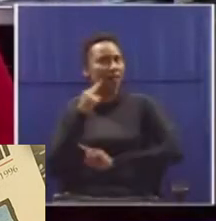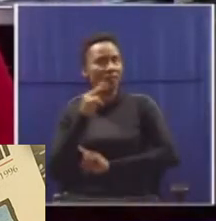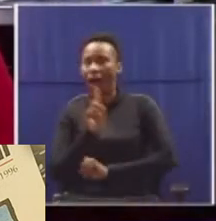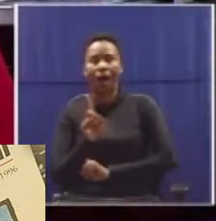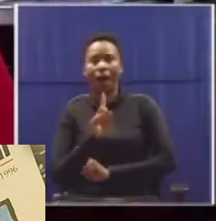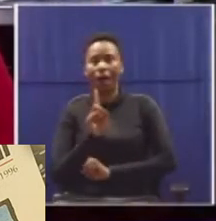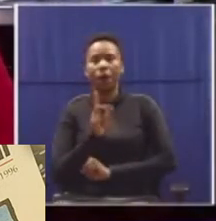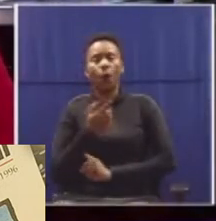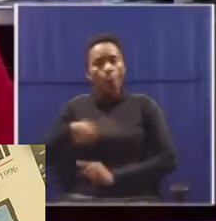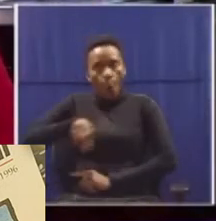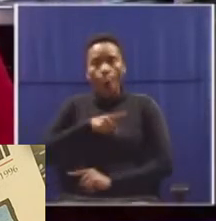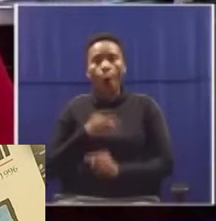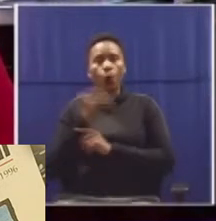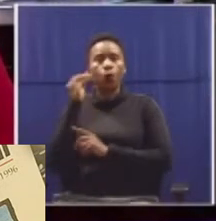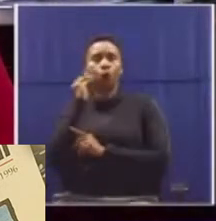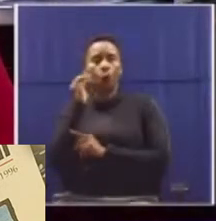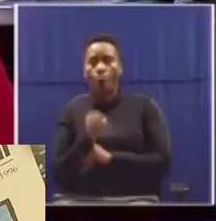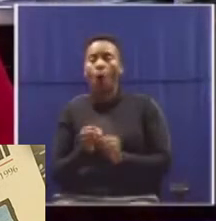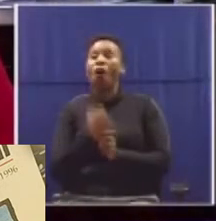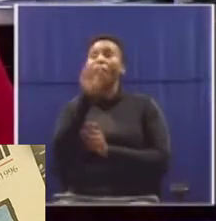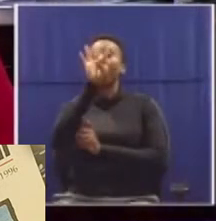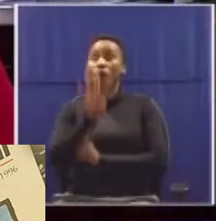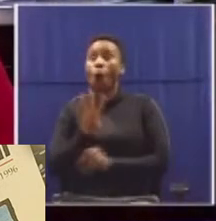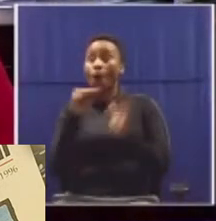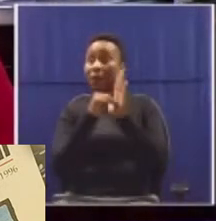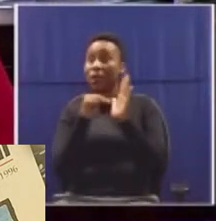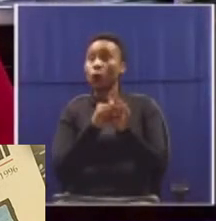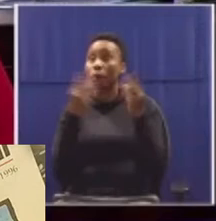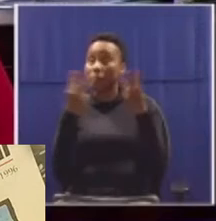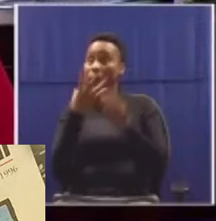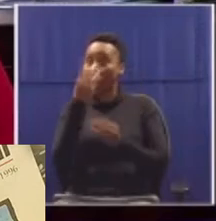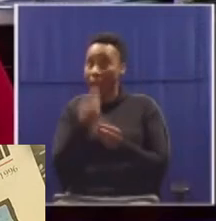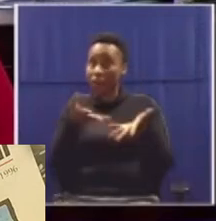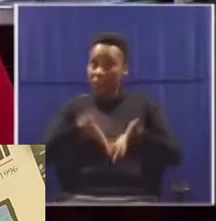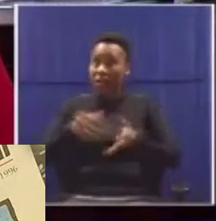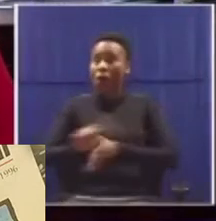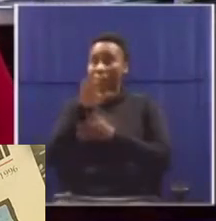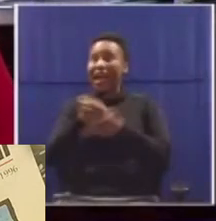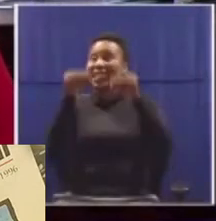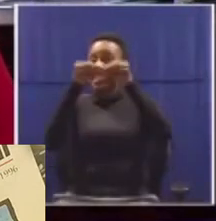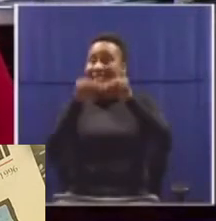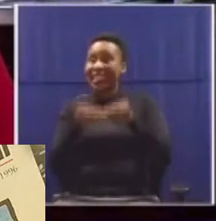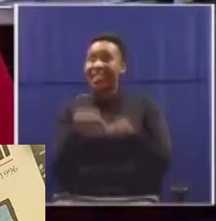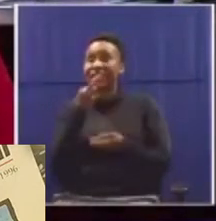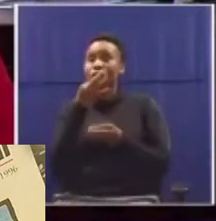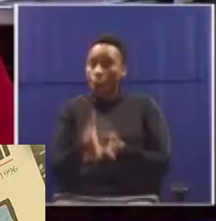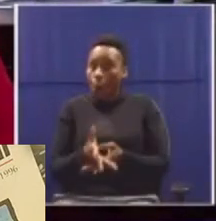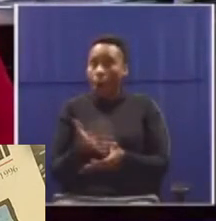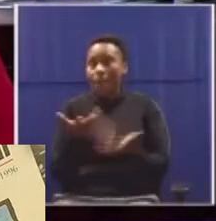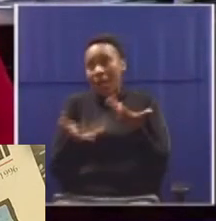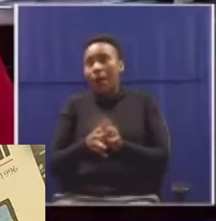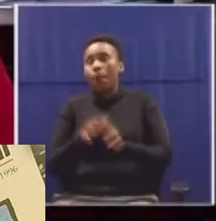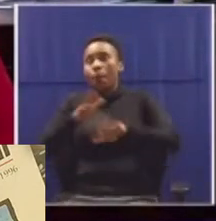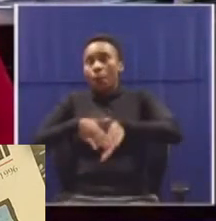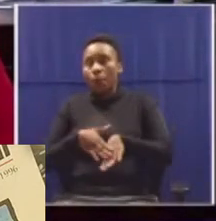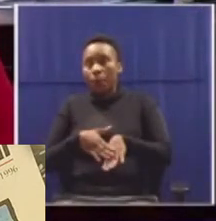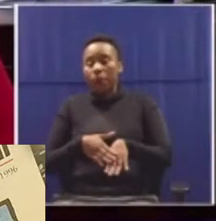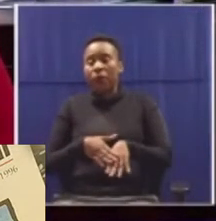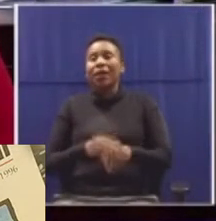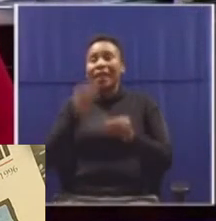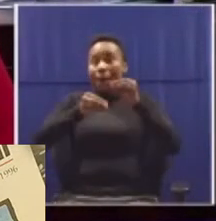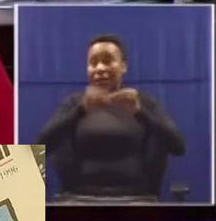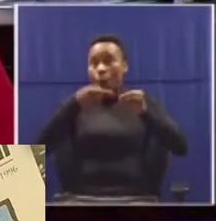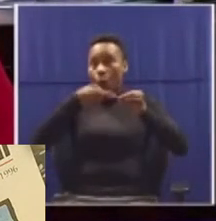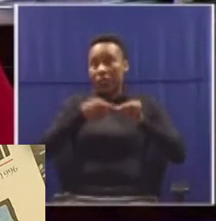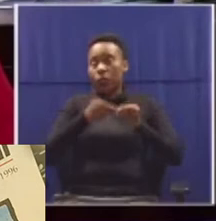know the statistics that we have four million people in South Africa who use their language the Amendment of the Constitution to recognize sign language